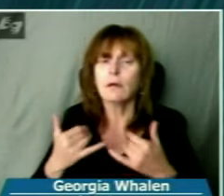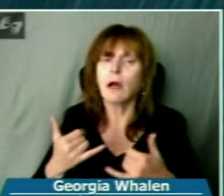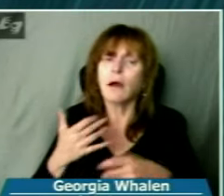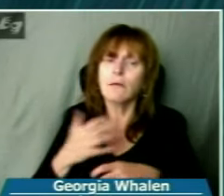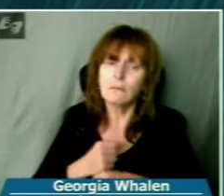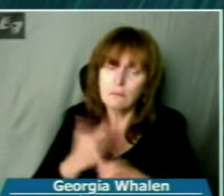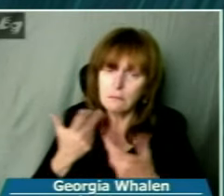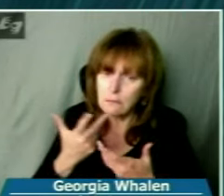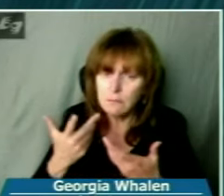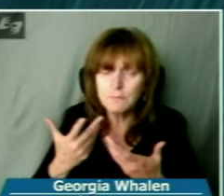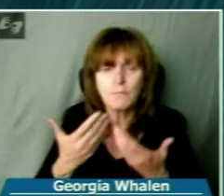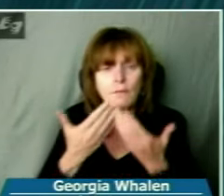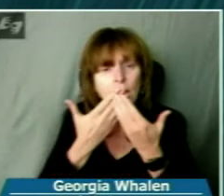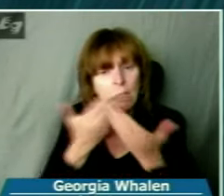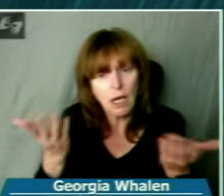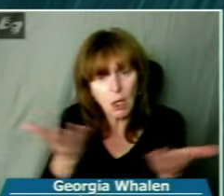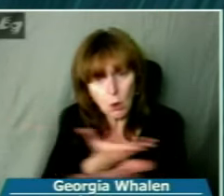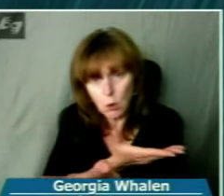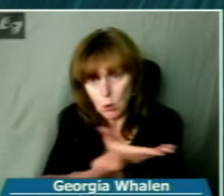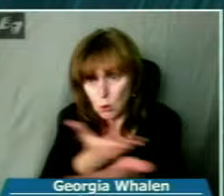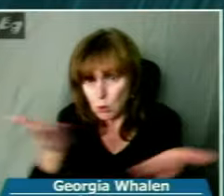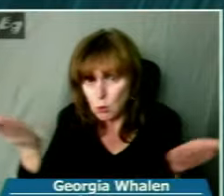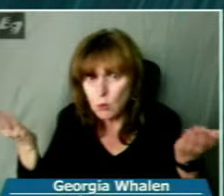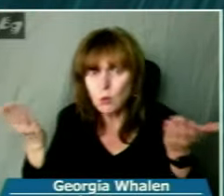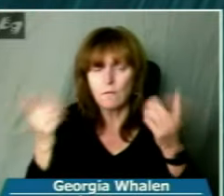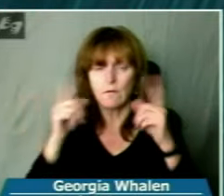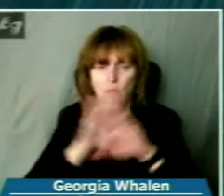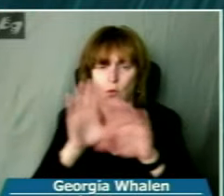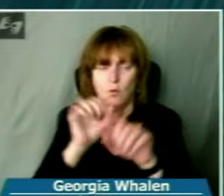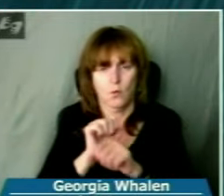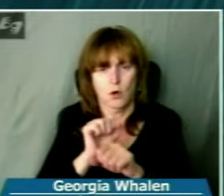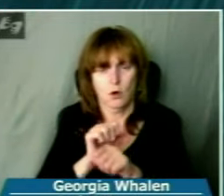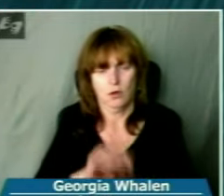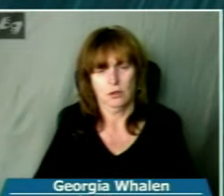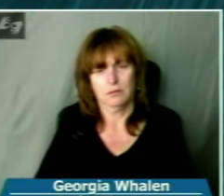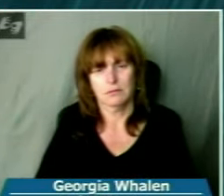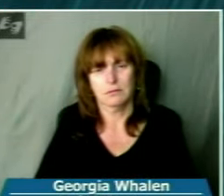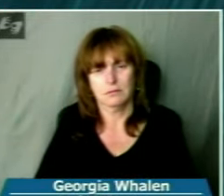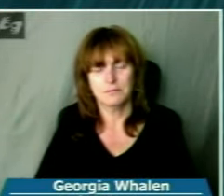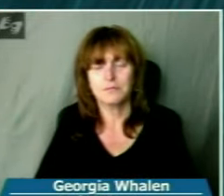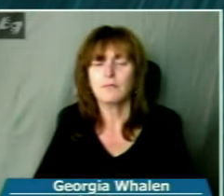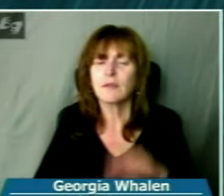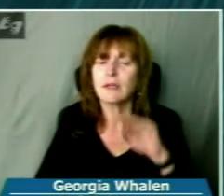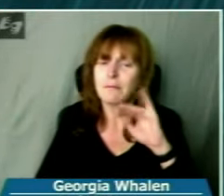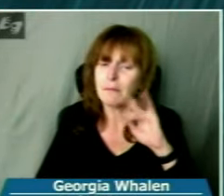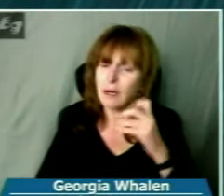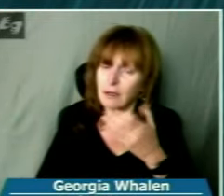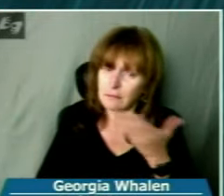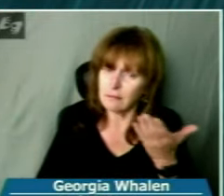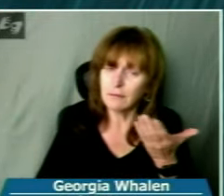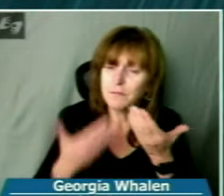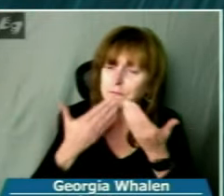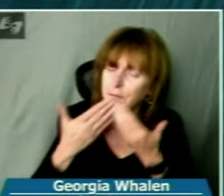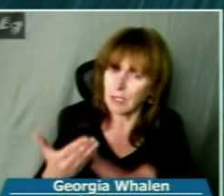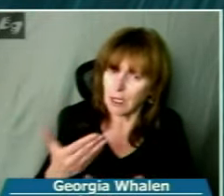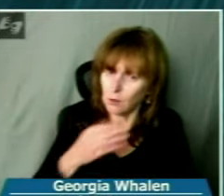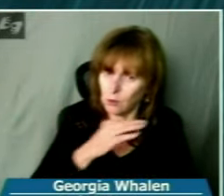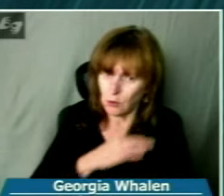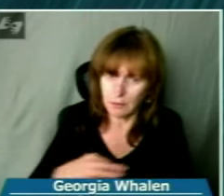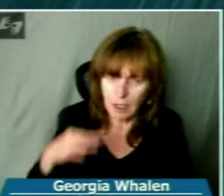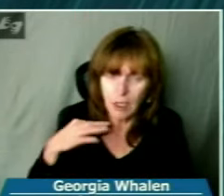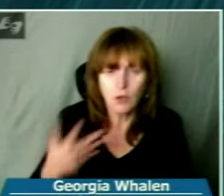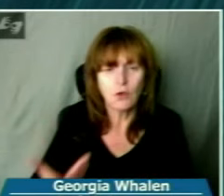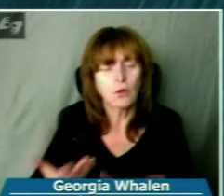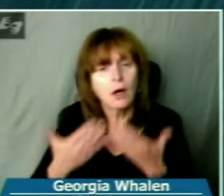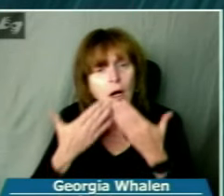thank you to our broader community for all the great work they're doing. Mr. Mayor, thank you very much for the updates and, of course, for